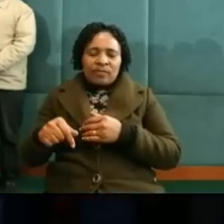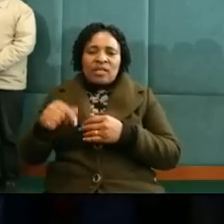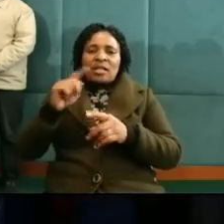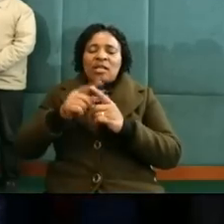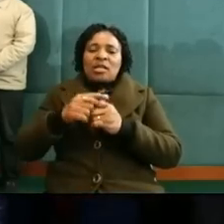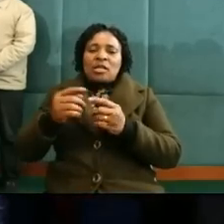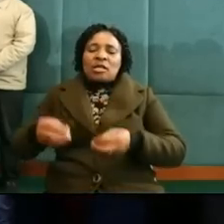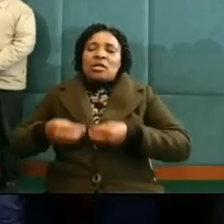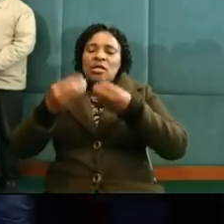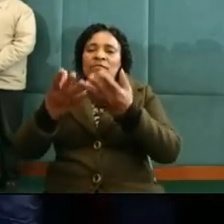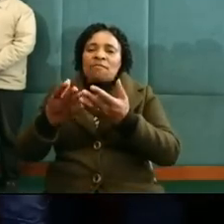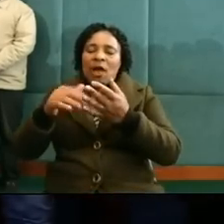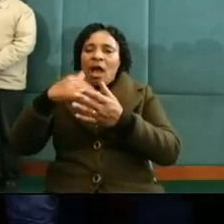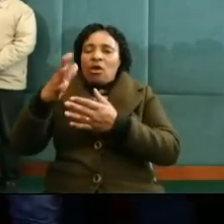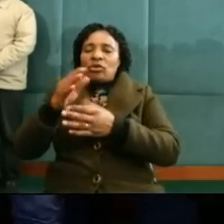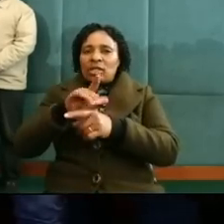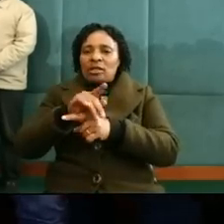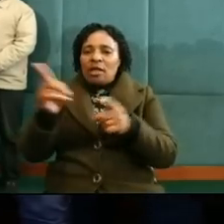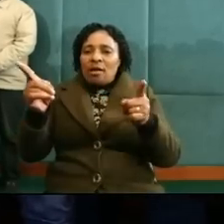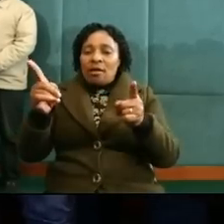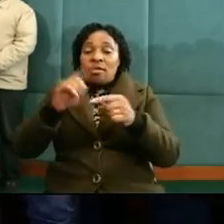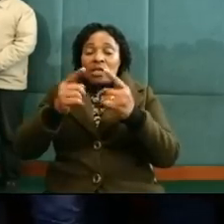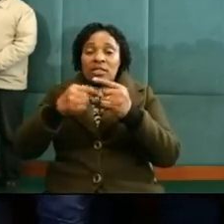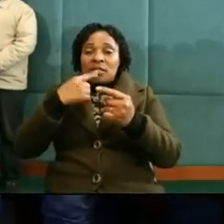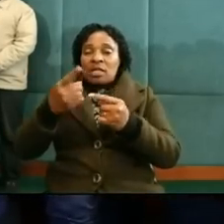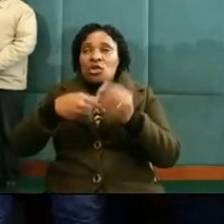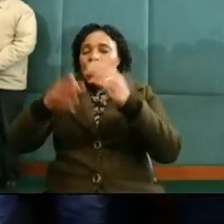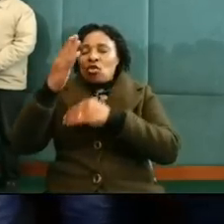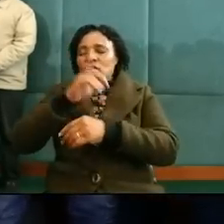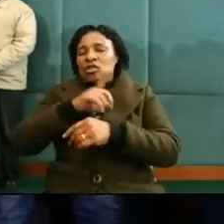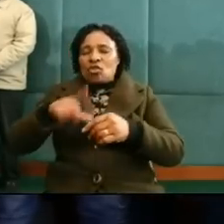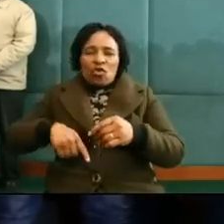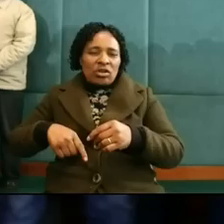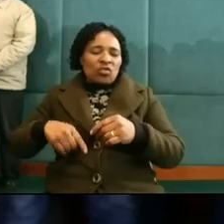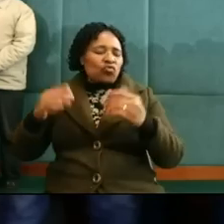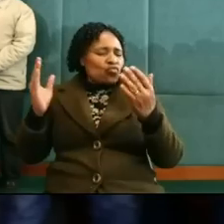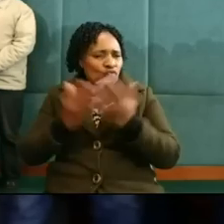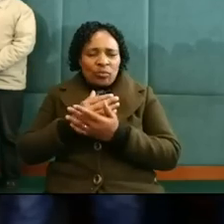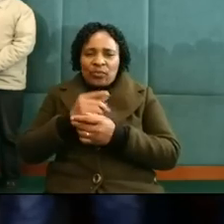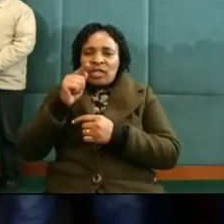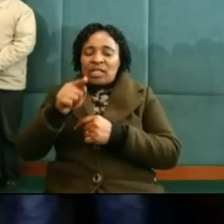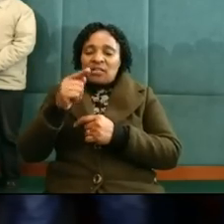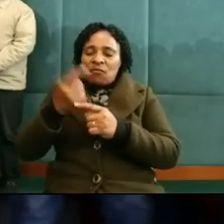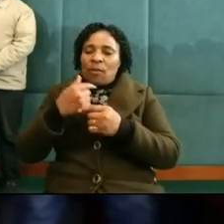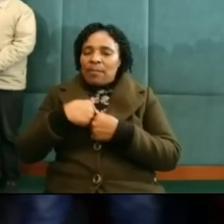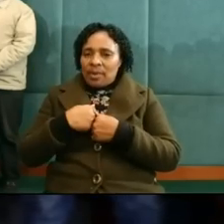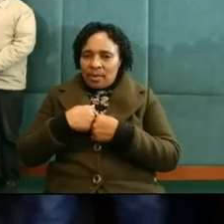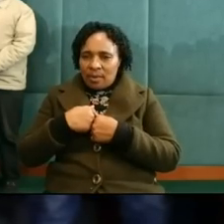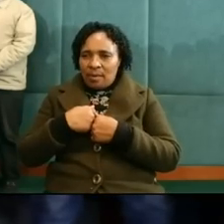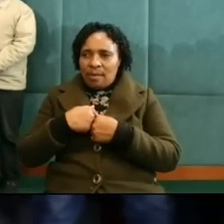it out in front of you and tell God, Lord, remove this from me.